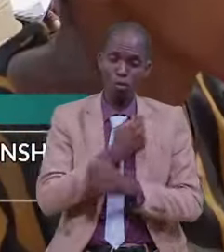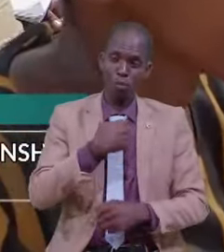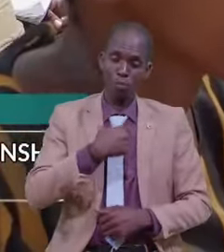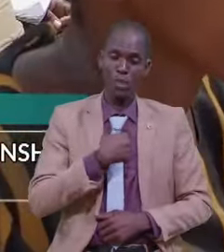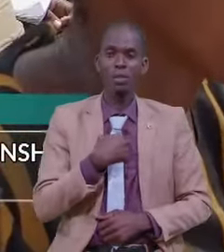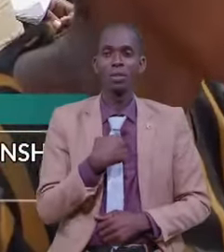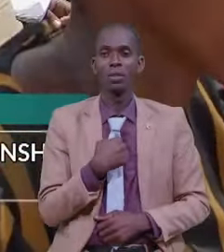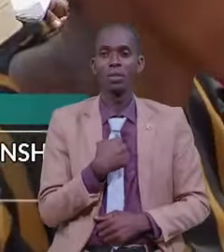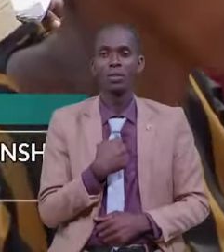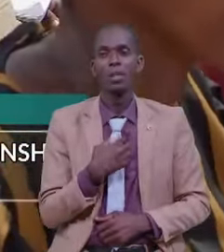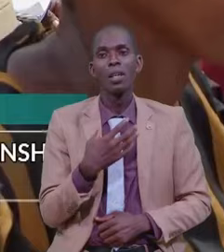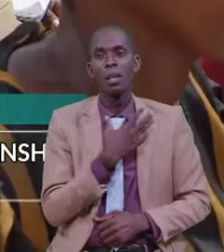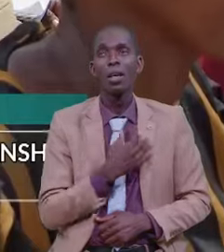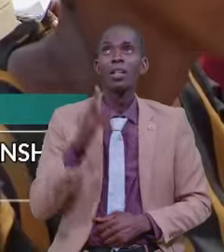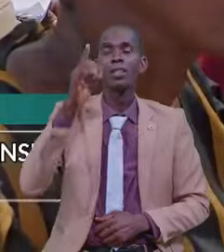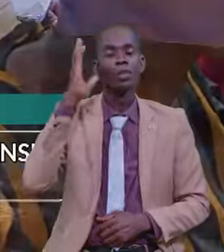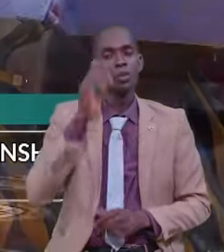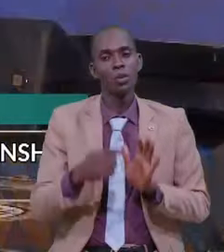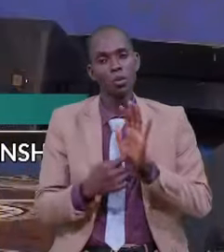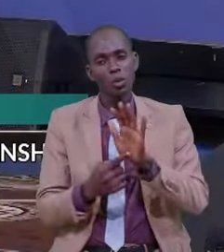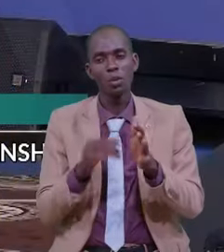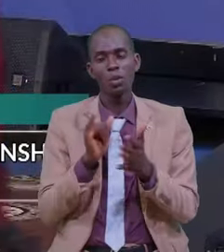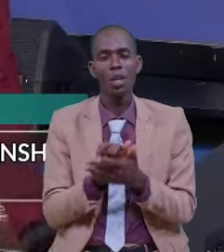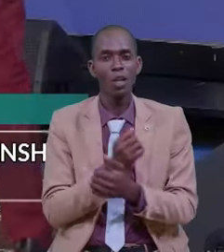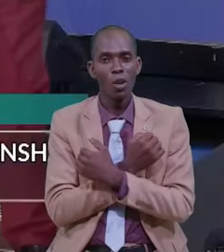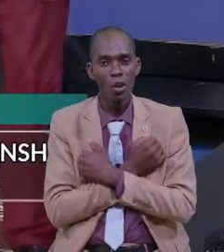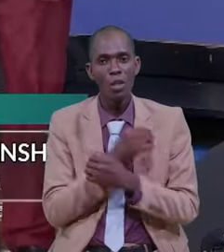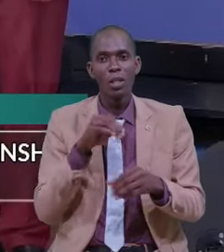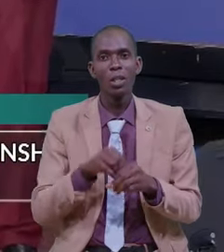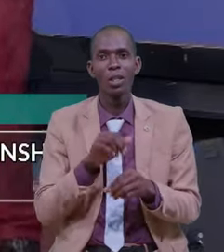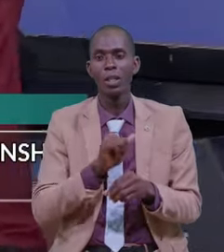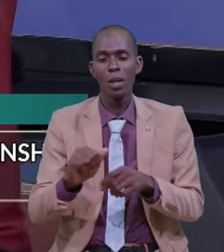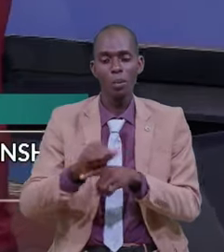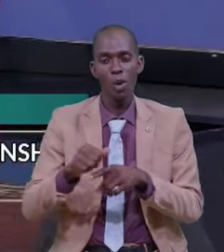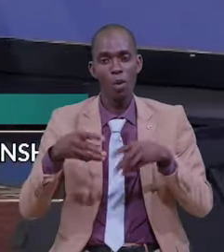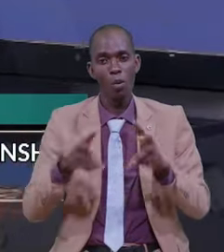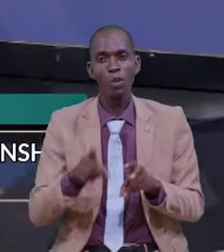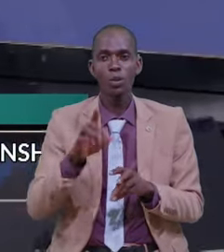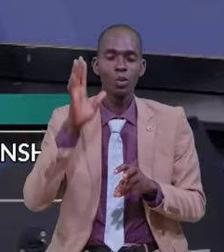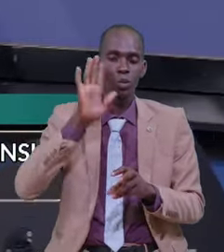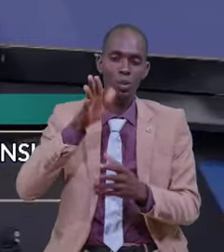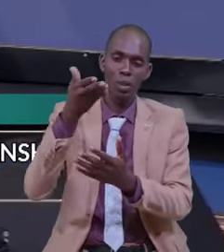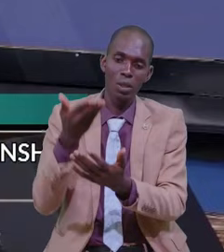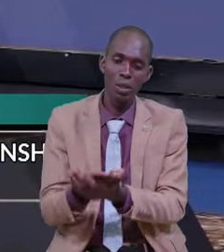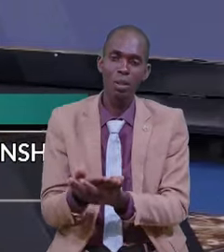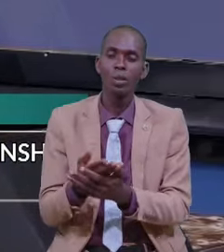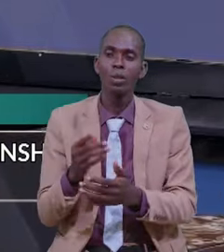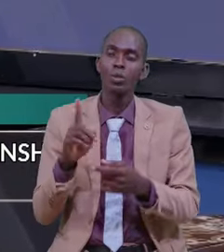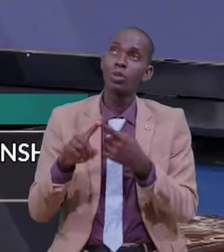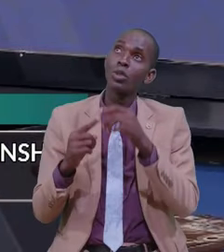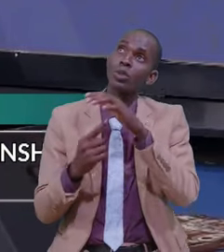And you will show that love in a practical way. You will get to where God